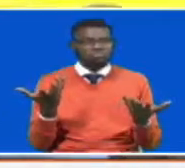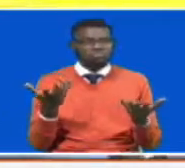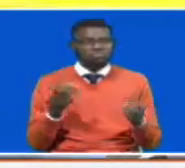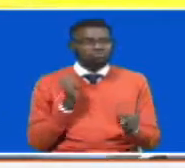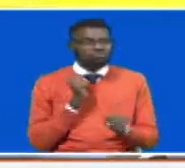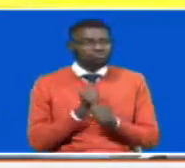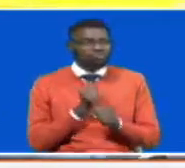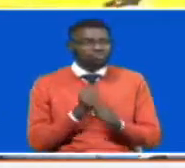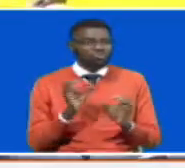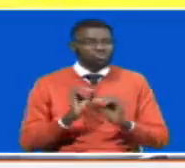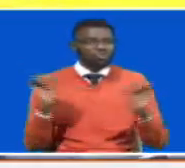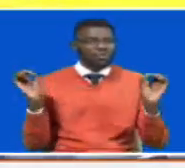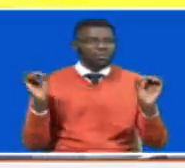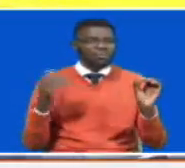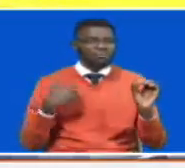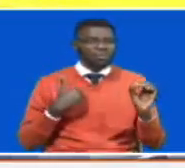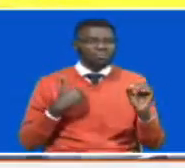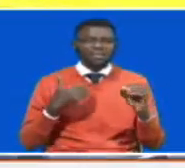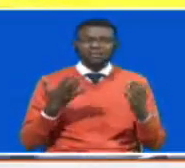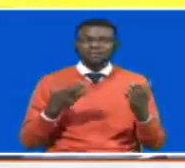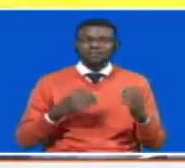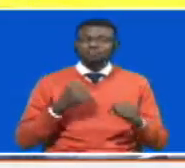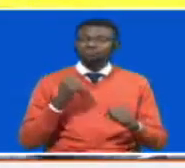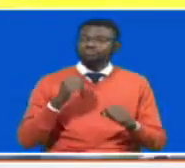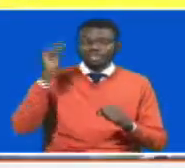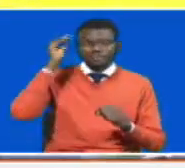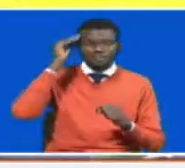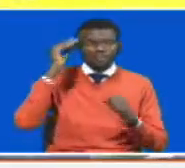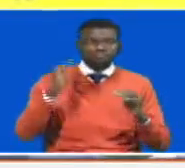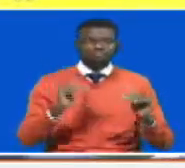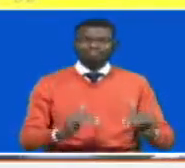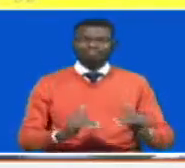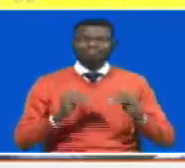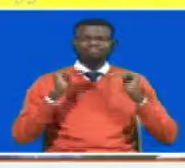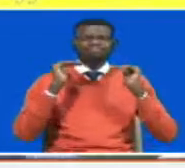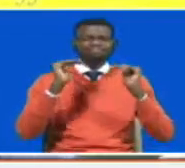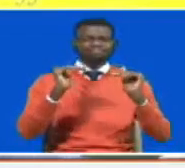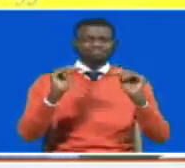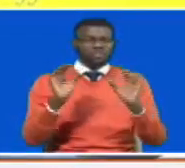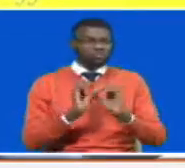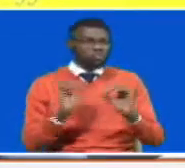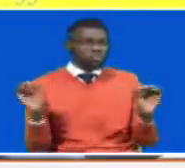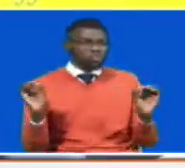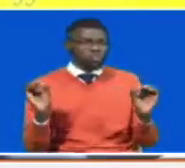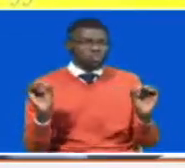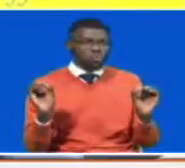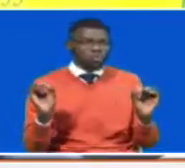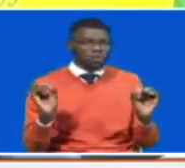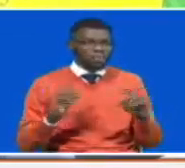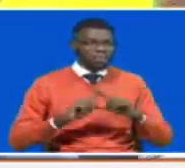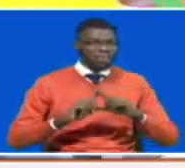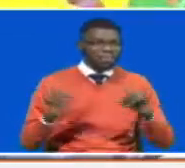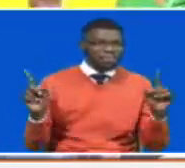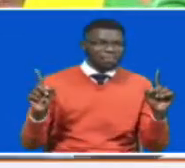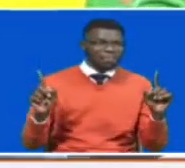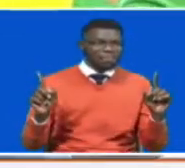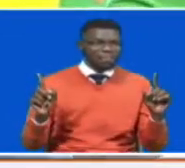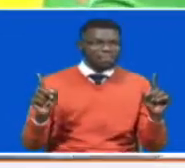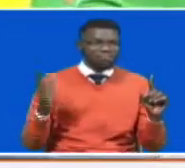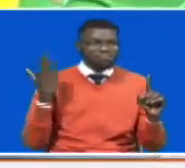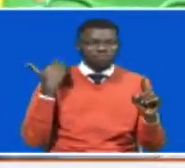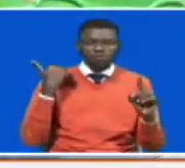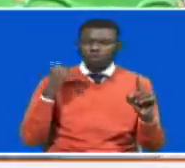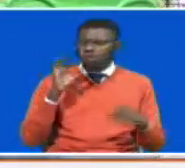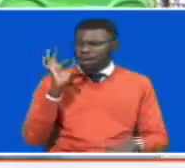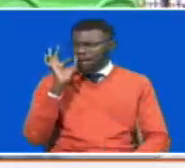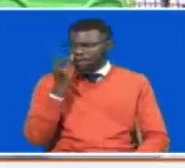I didn't get to learn well, which I think affected my greater majority. But now at least from Kibaki era, the introduction